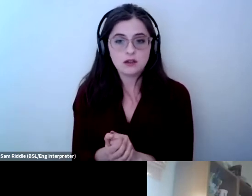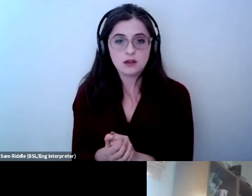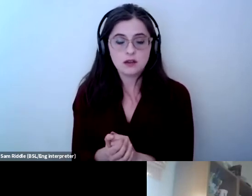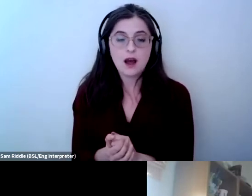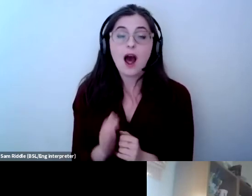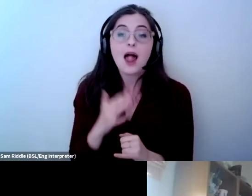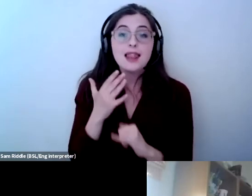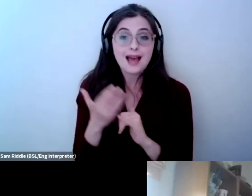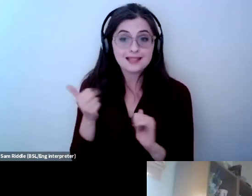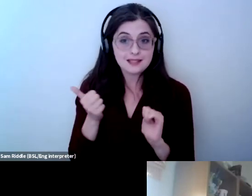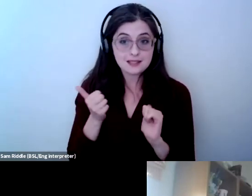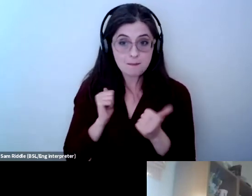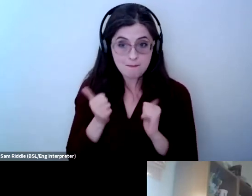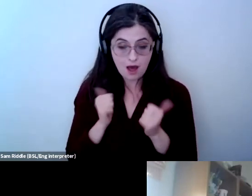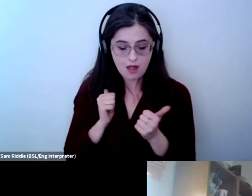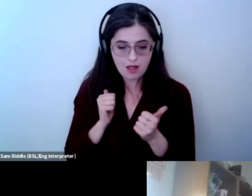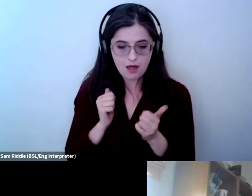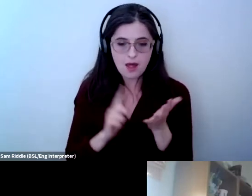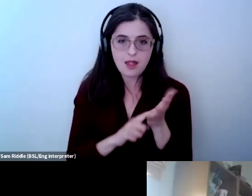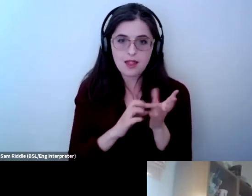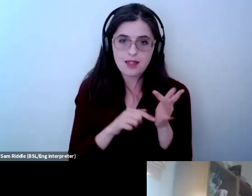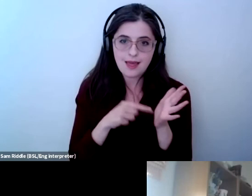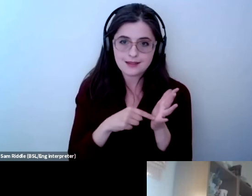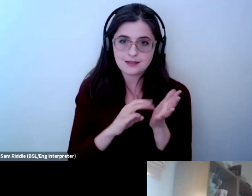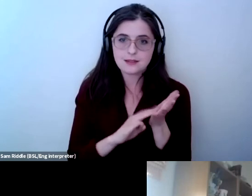Last mile, and